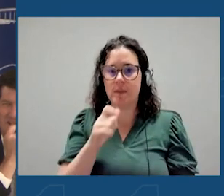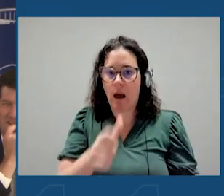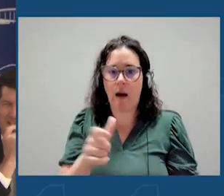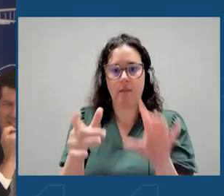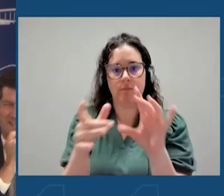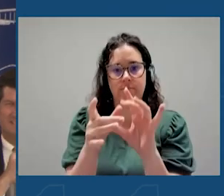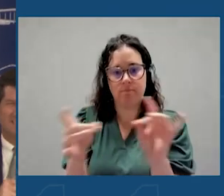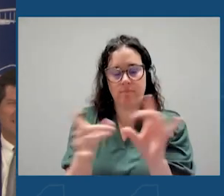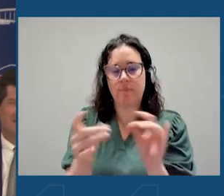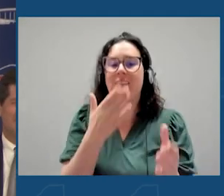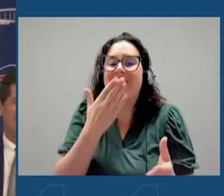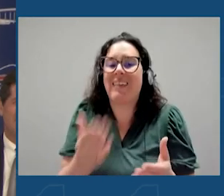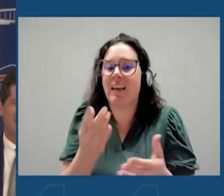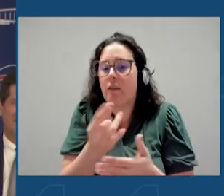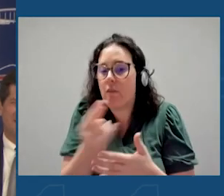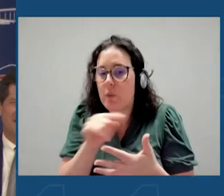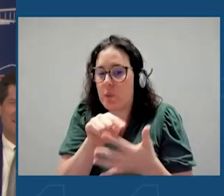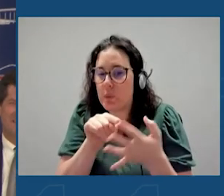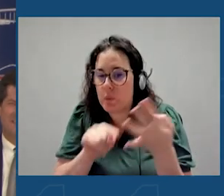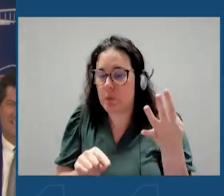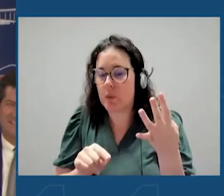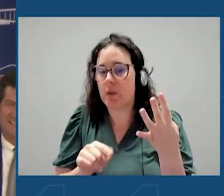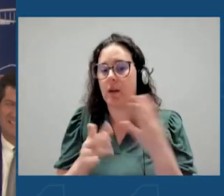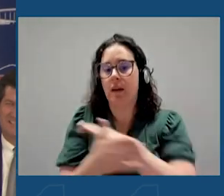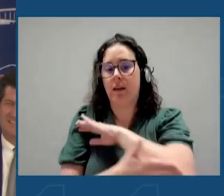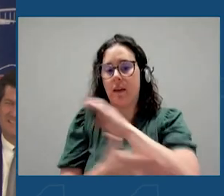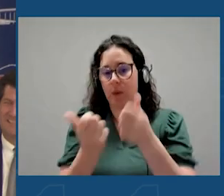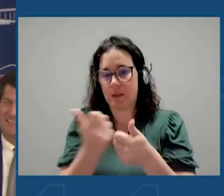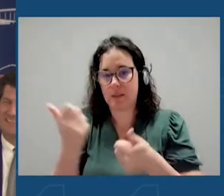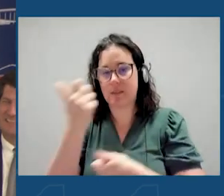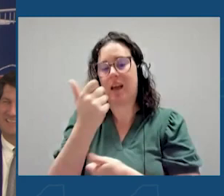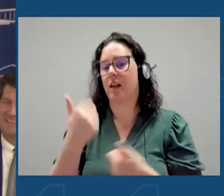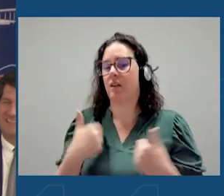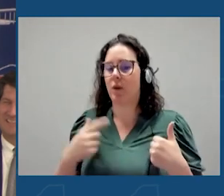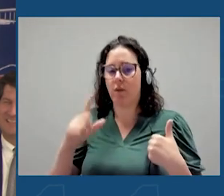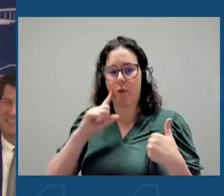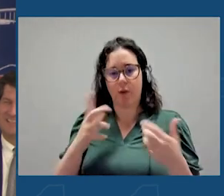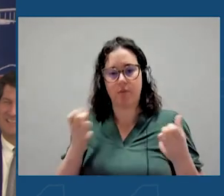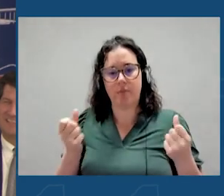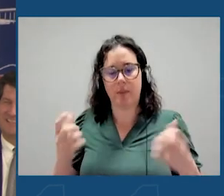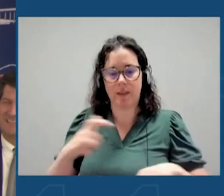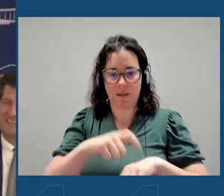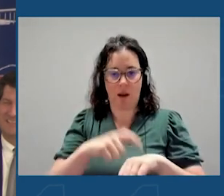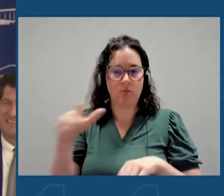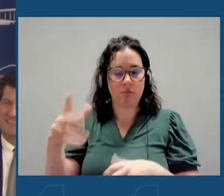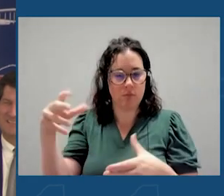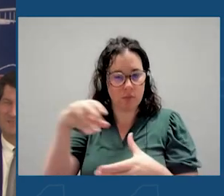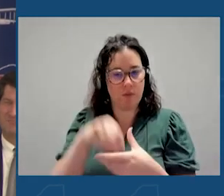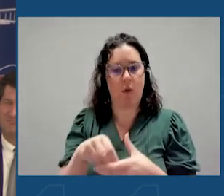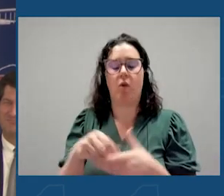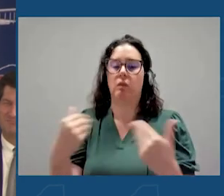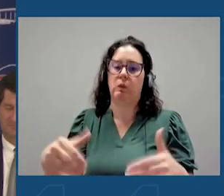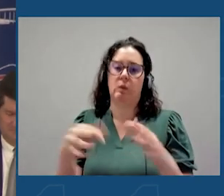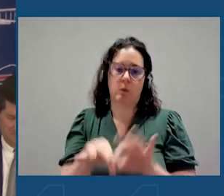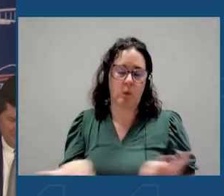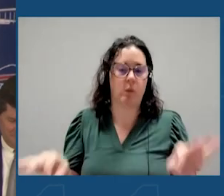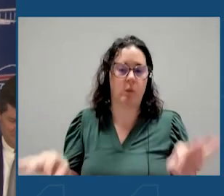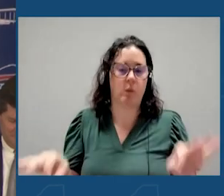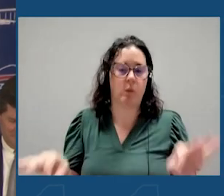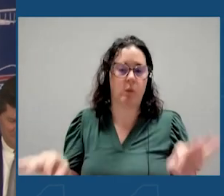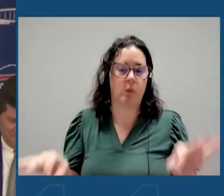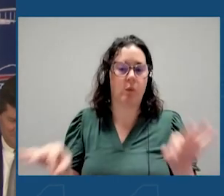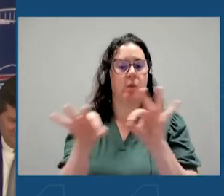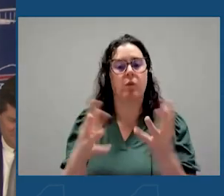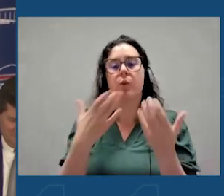in particular. The county executive, as we heard, was a key part of this. I want to thank our staff